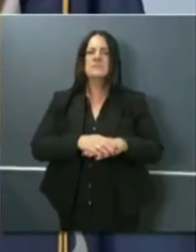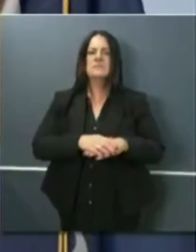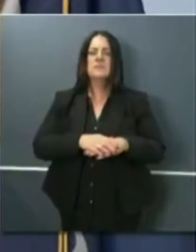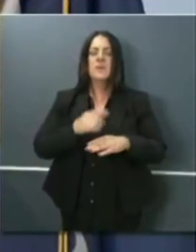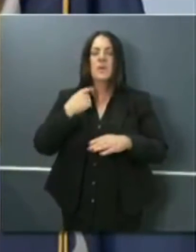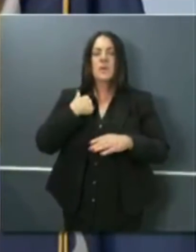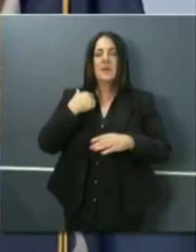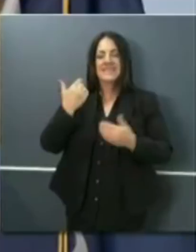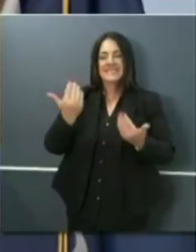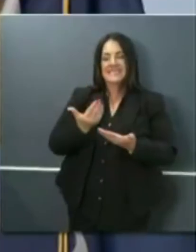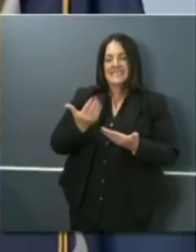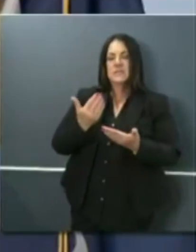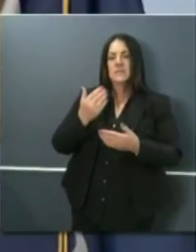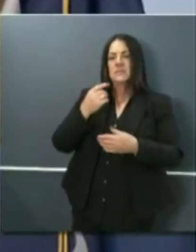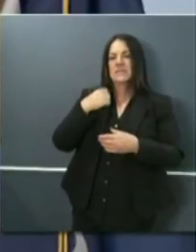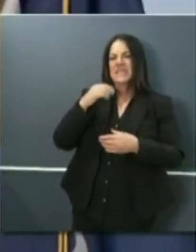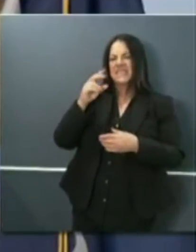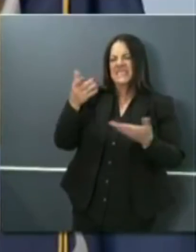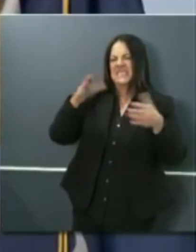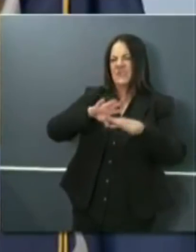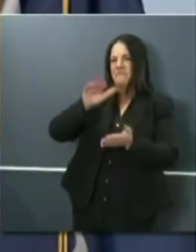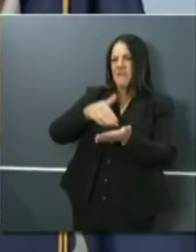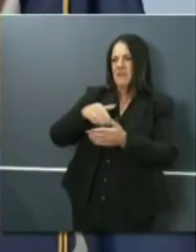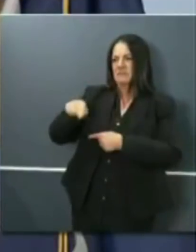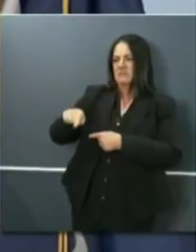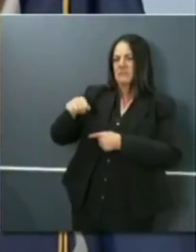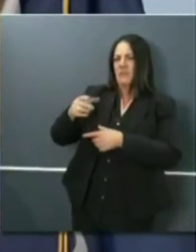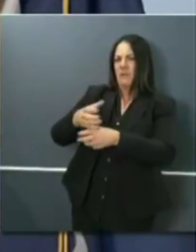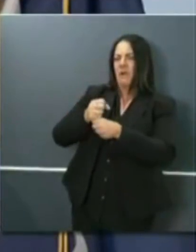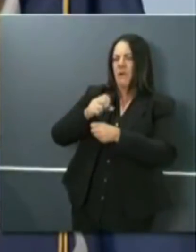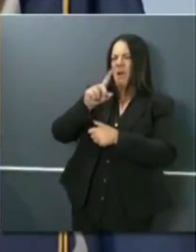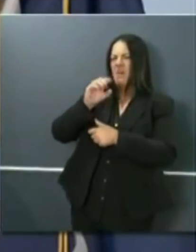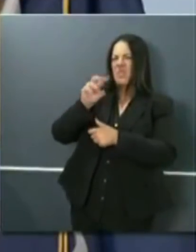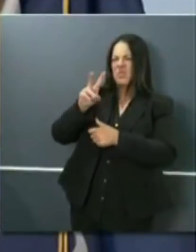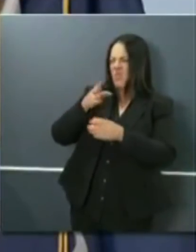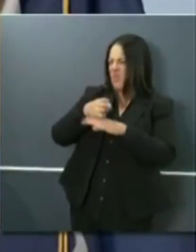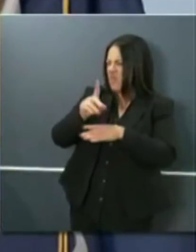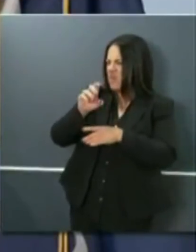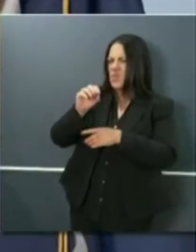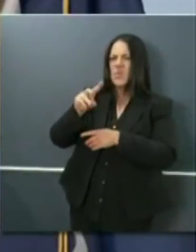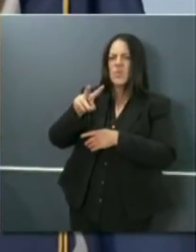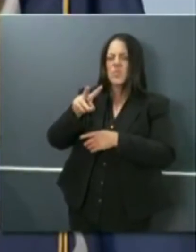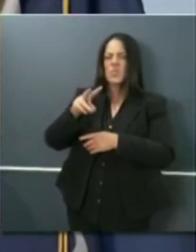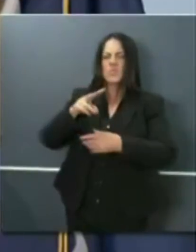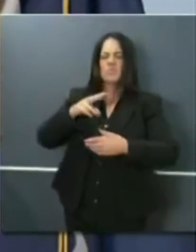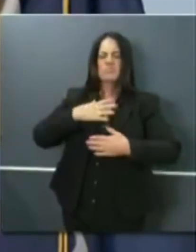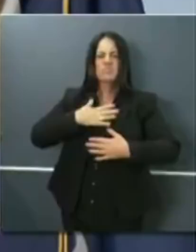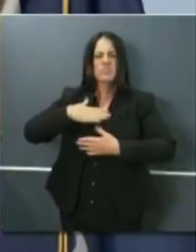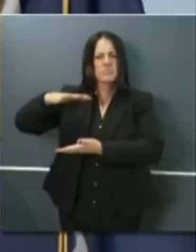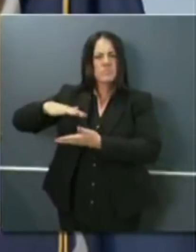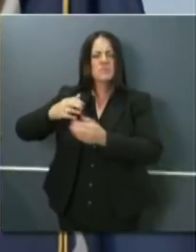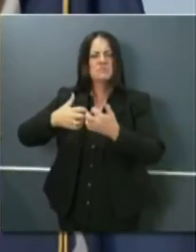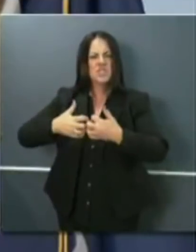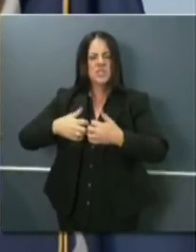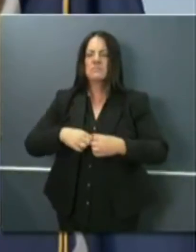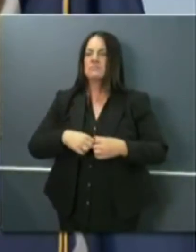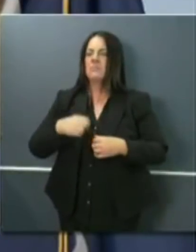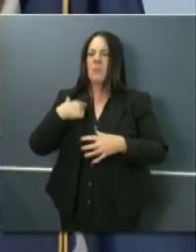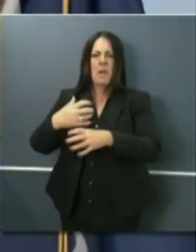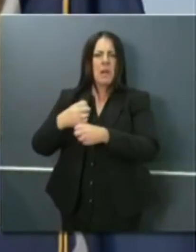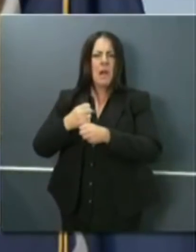perfect shape, some of them used for training and the like, but we'll take whatever we can get. We currently have